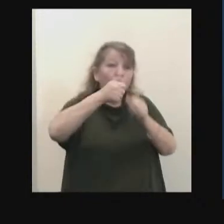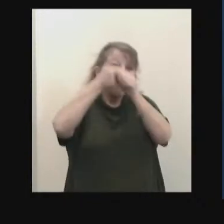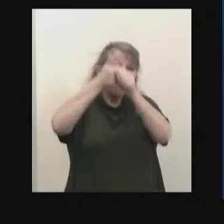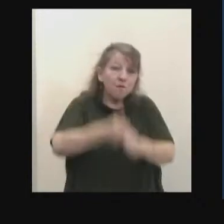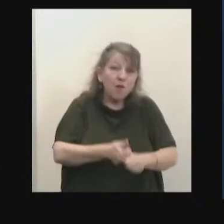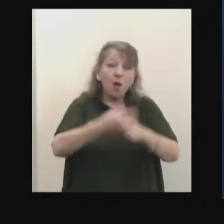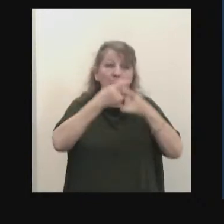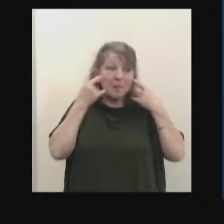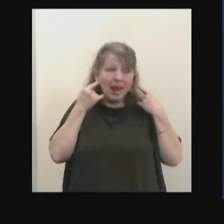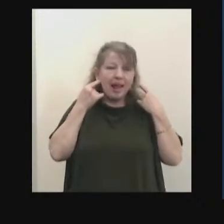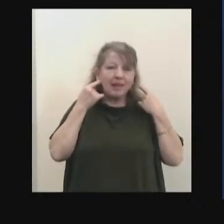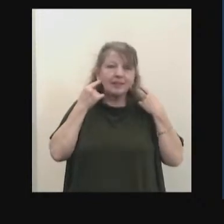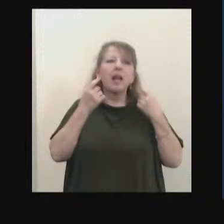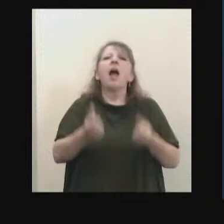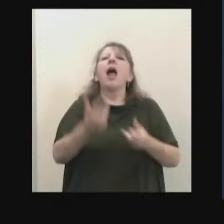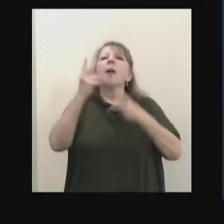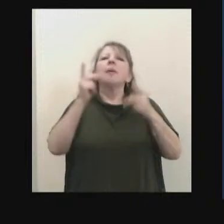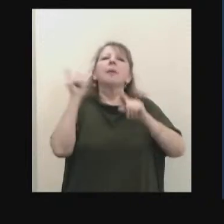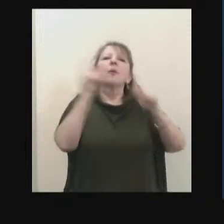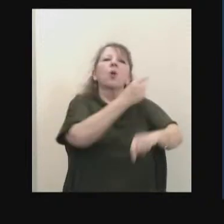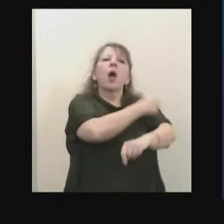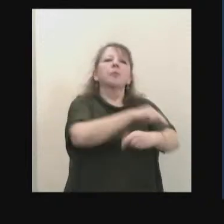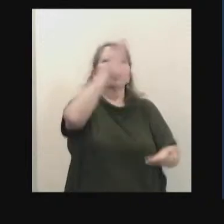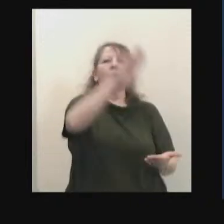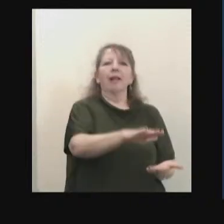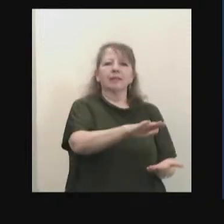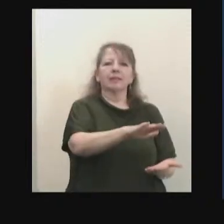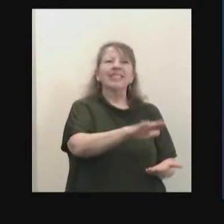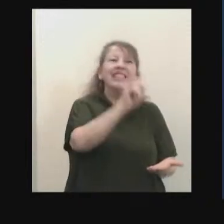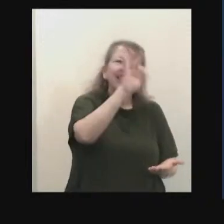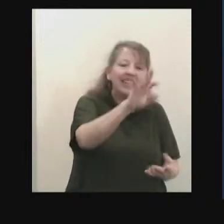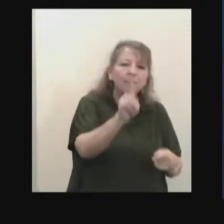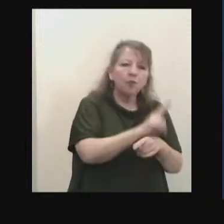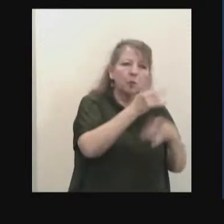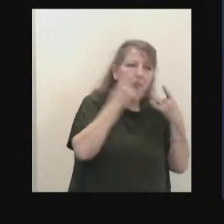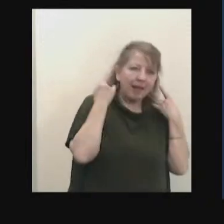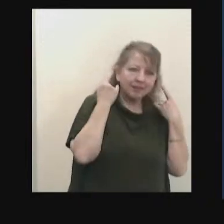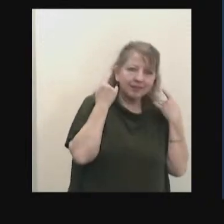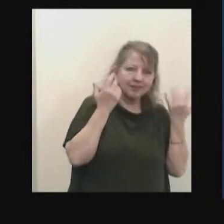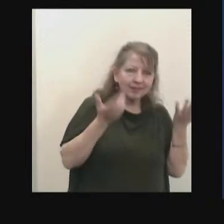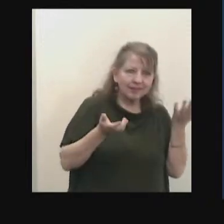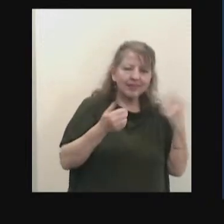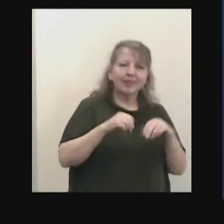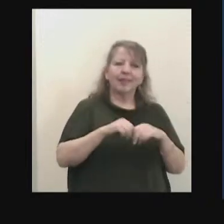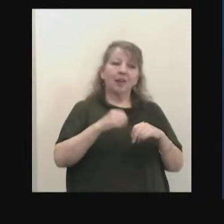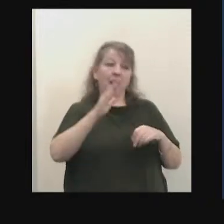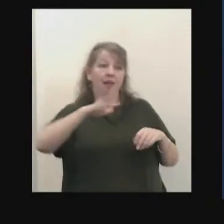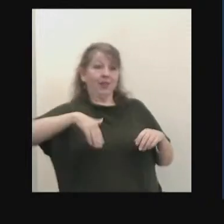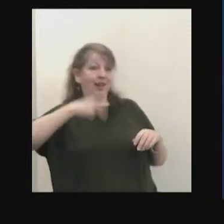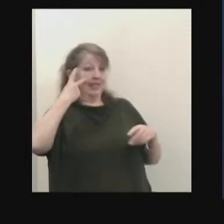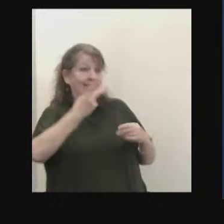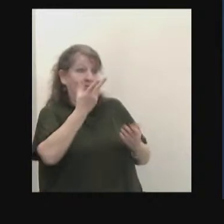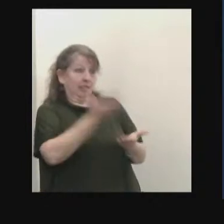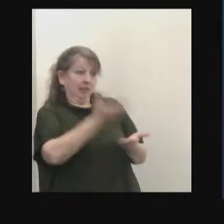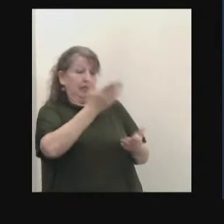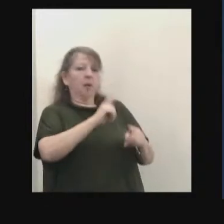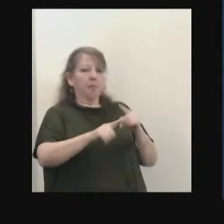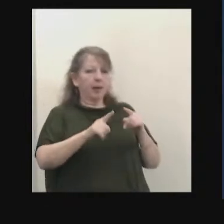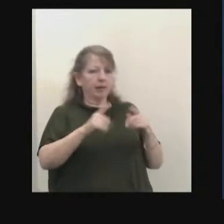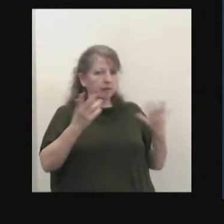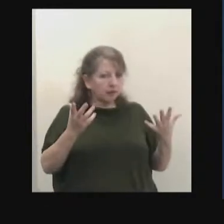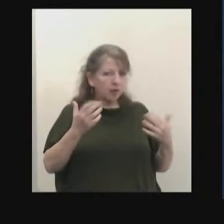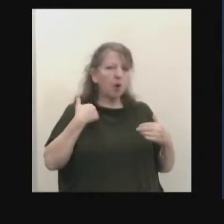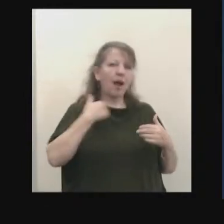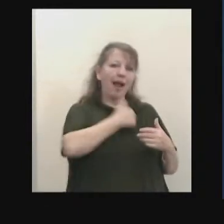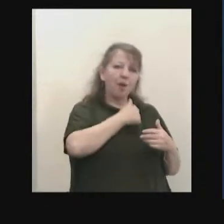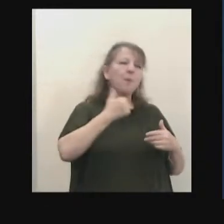amount of hospitalizations in our region. We haven't seen it yet. They unfortunately continue to grow, but we do have a mask mandate for all indoor